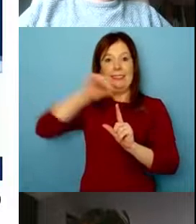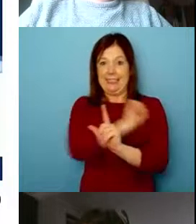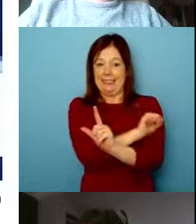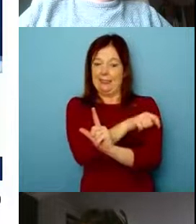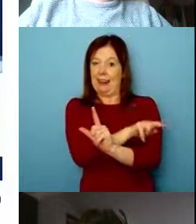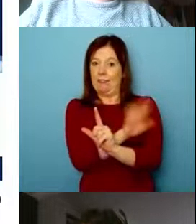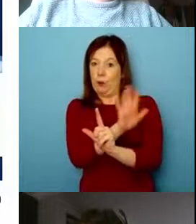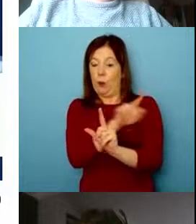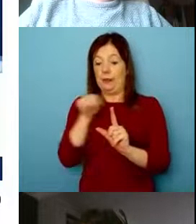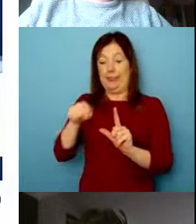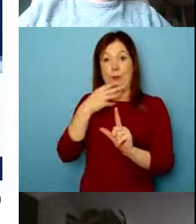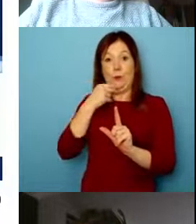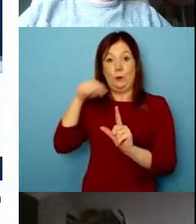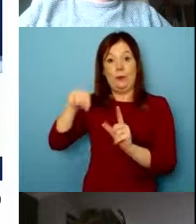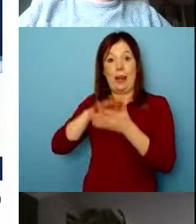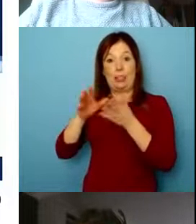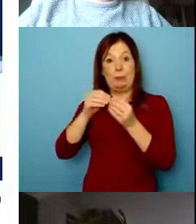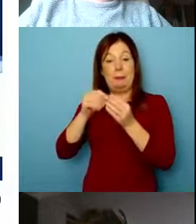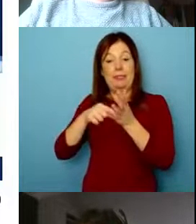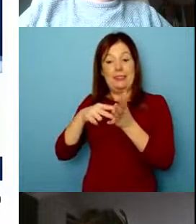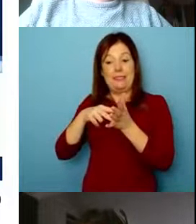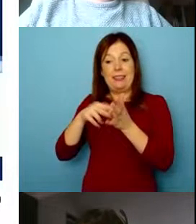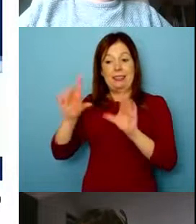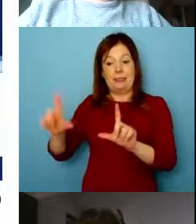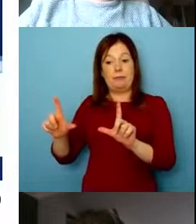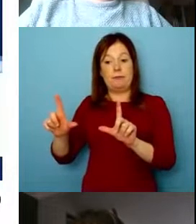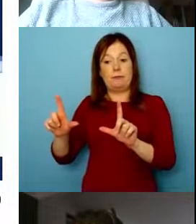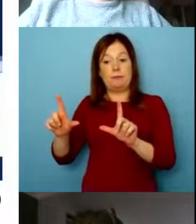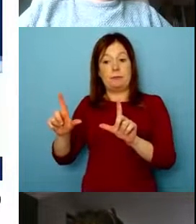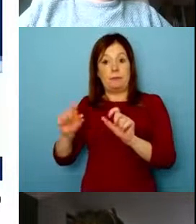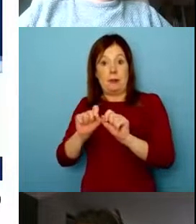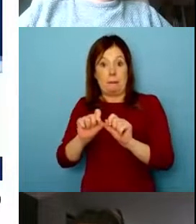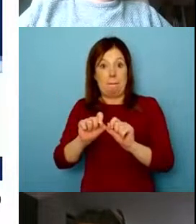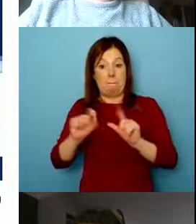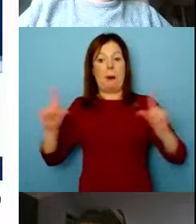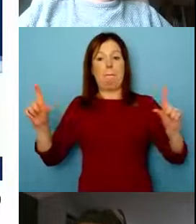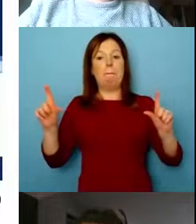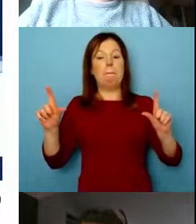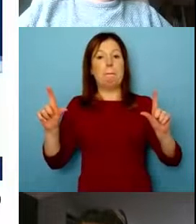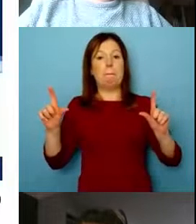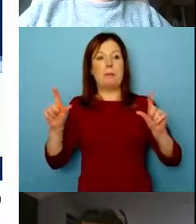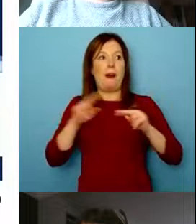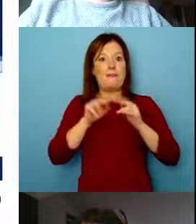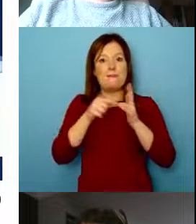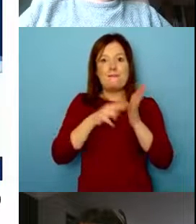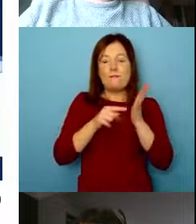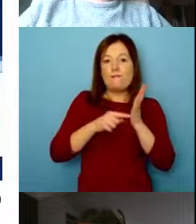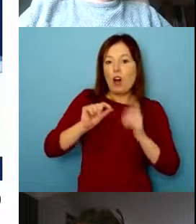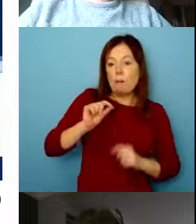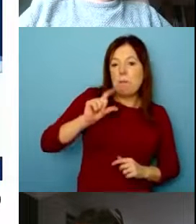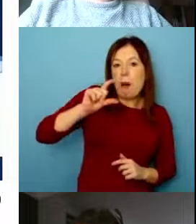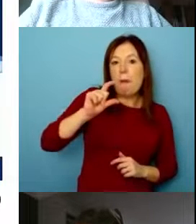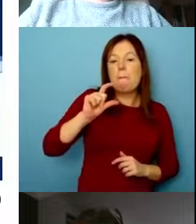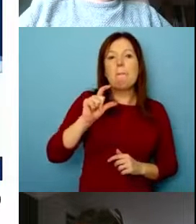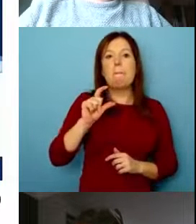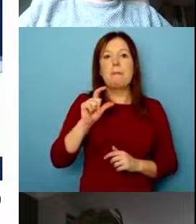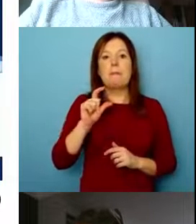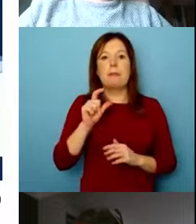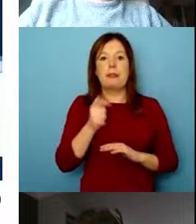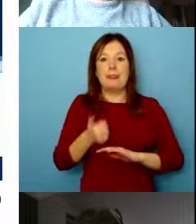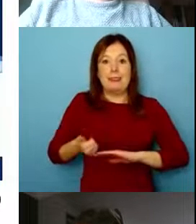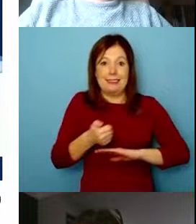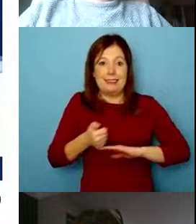user's need. So in this case, it enables a large layout mode with larger fonts, maybe some slightly different